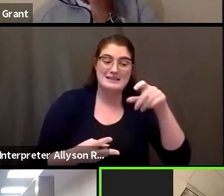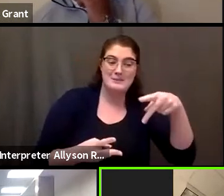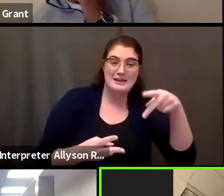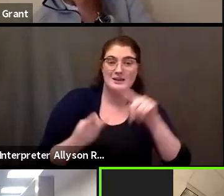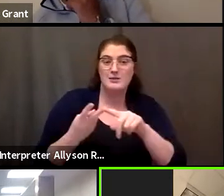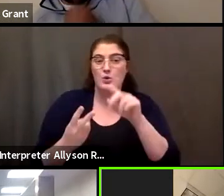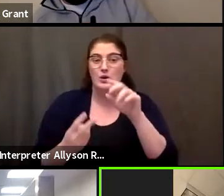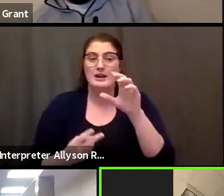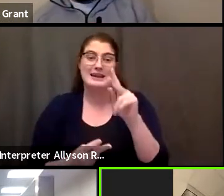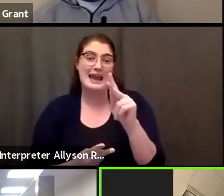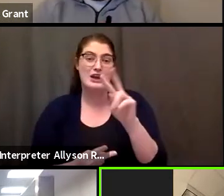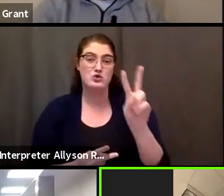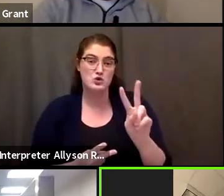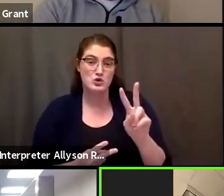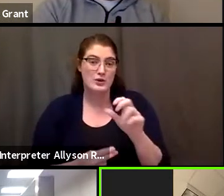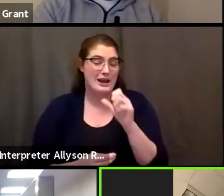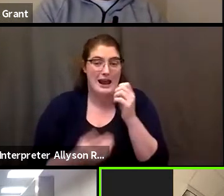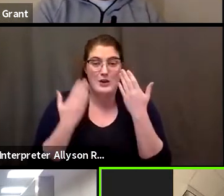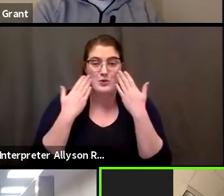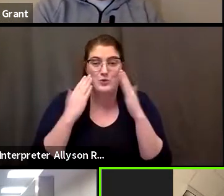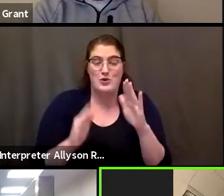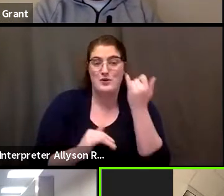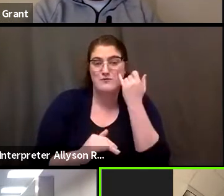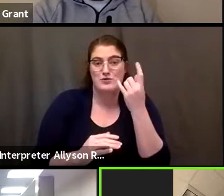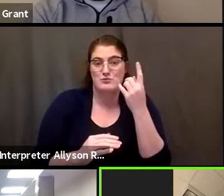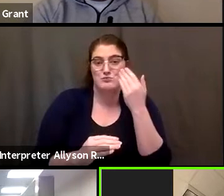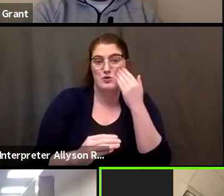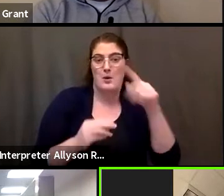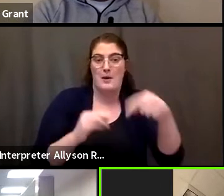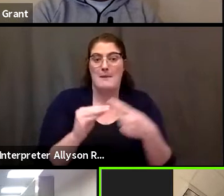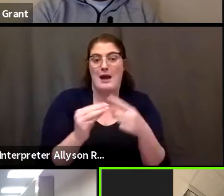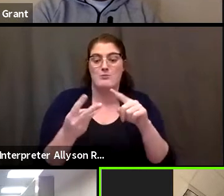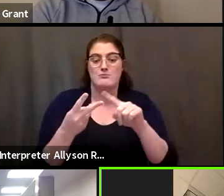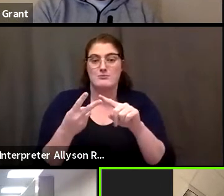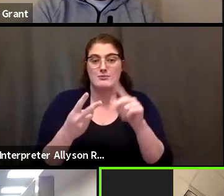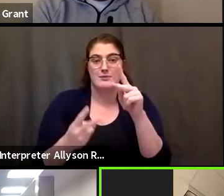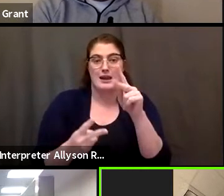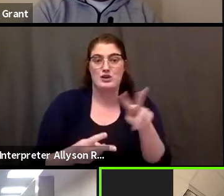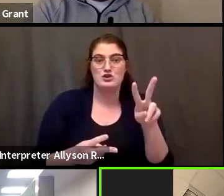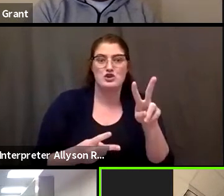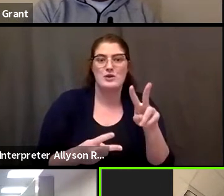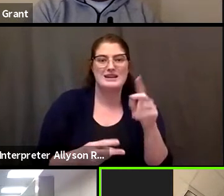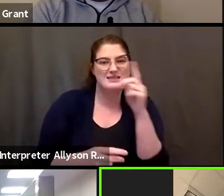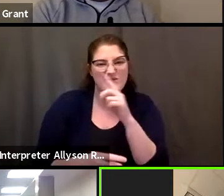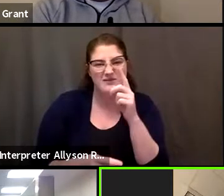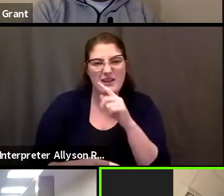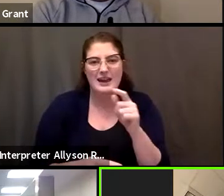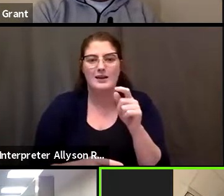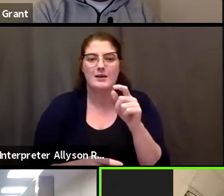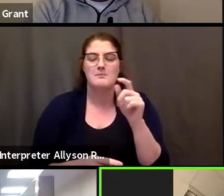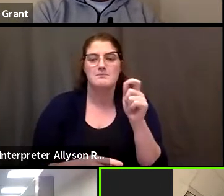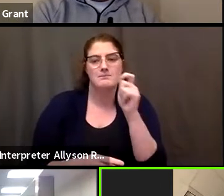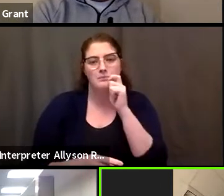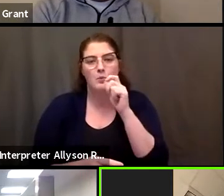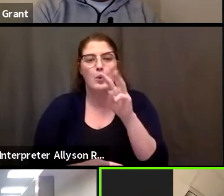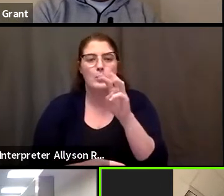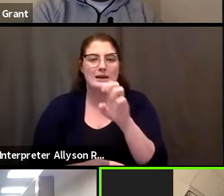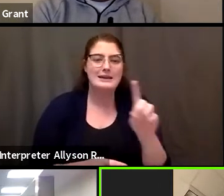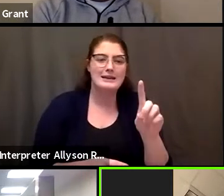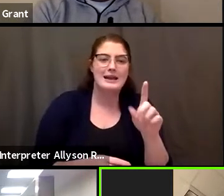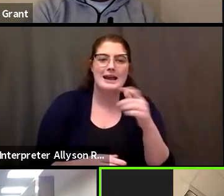And I don't know how familiar you are with K2, but the way K2 is a synthetic marijuana, and it reacts differently with different